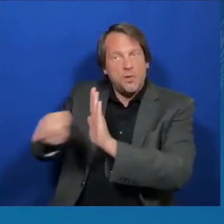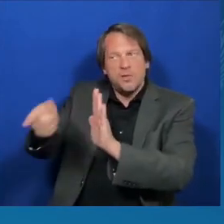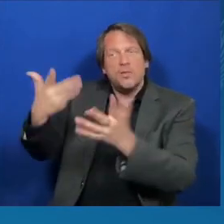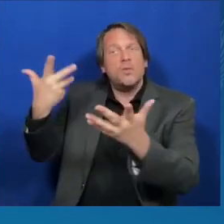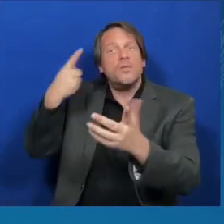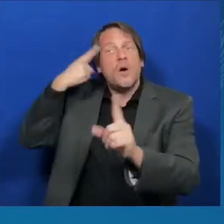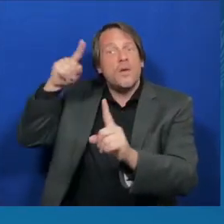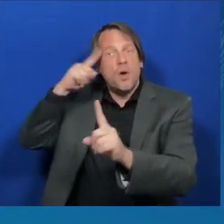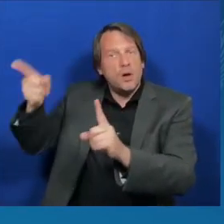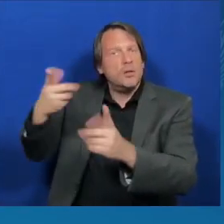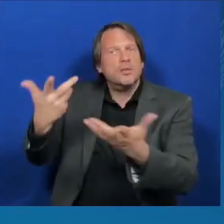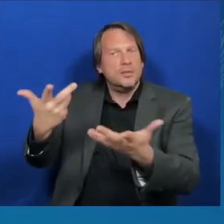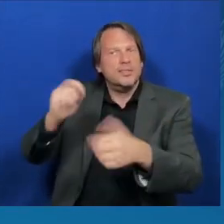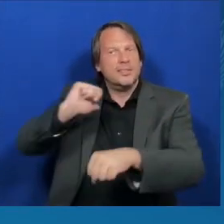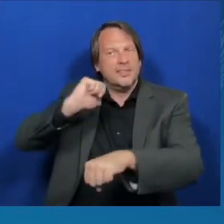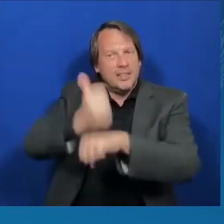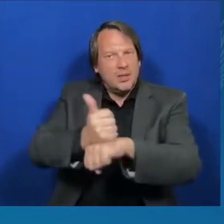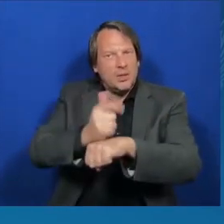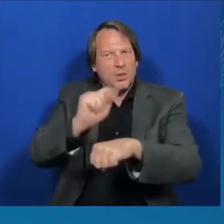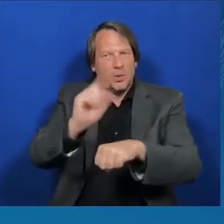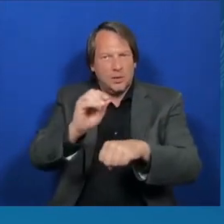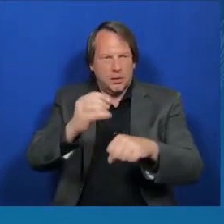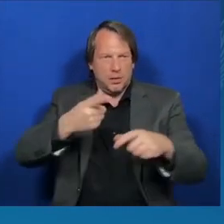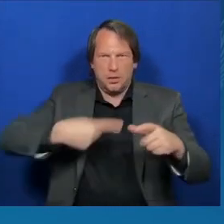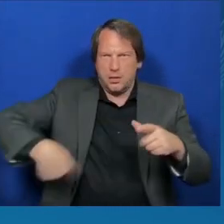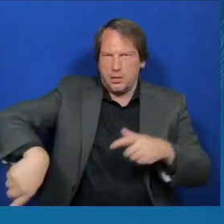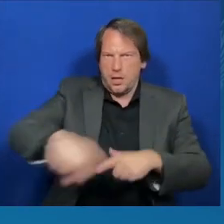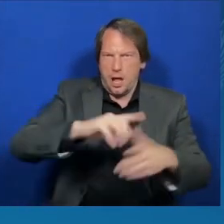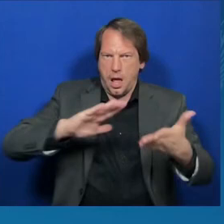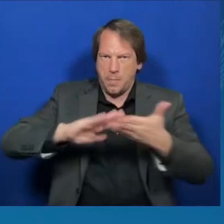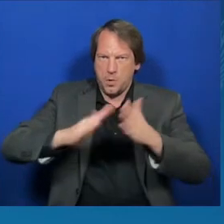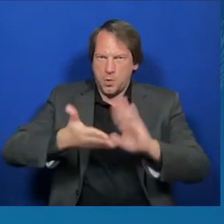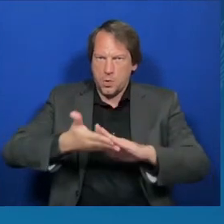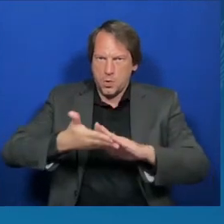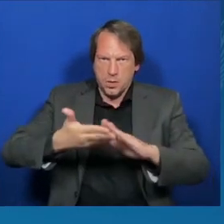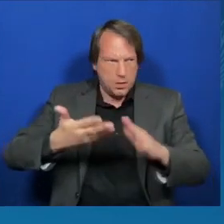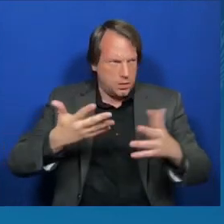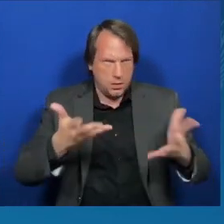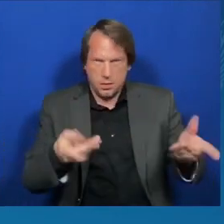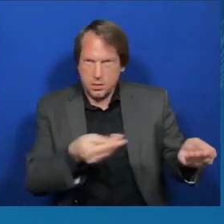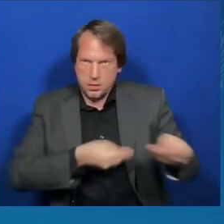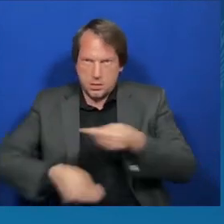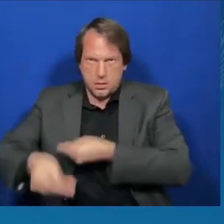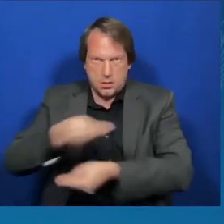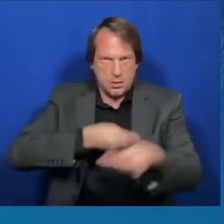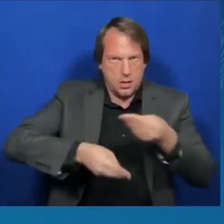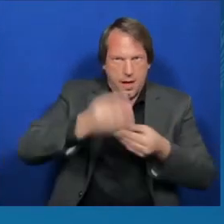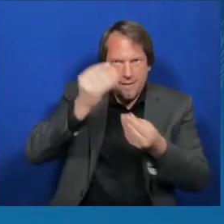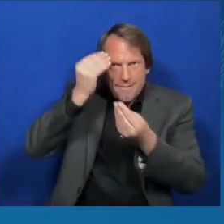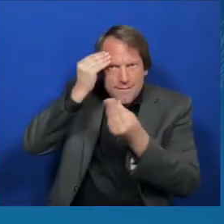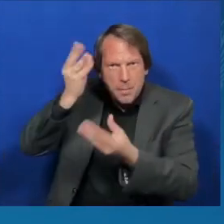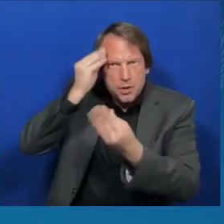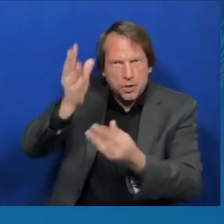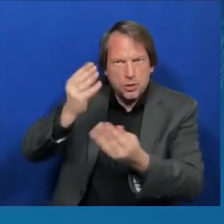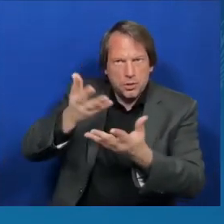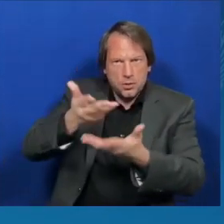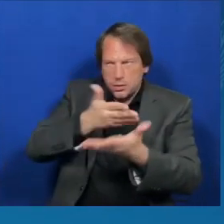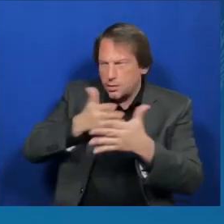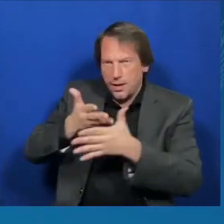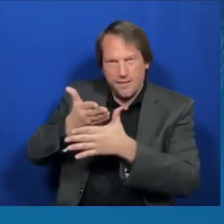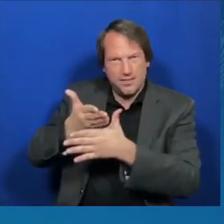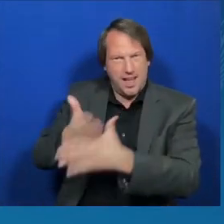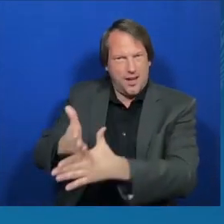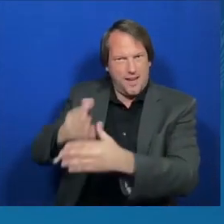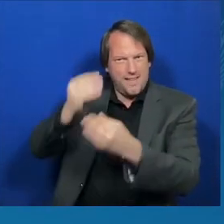can share and have somewhere to share it information about the concern, about the